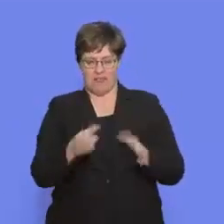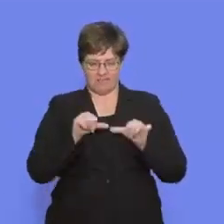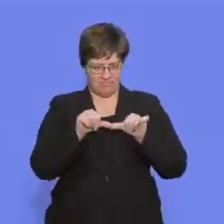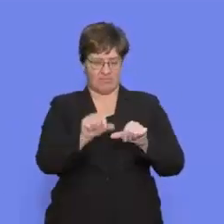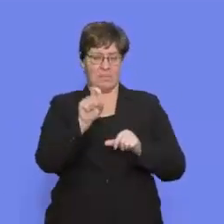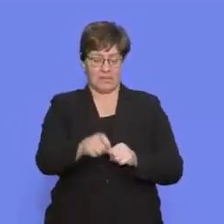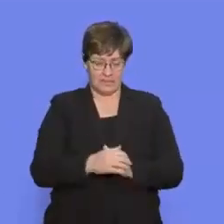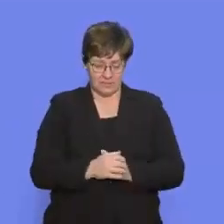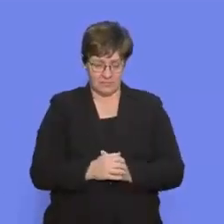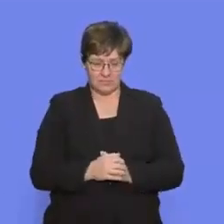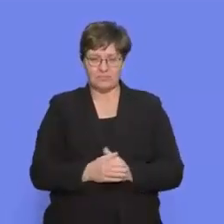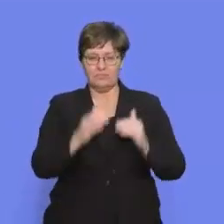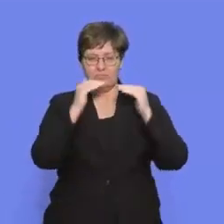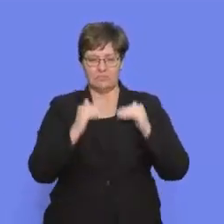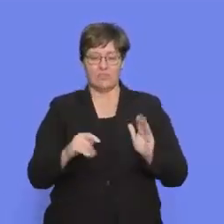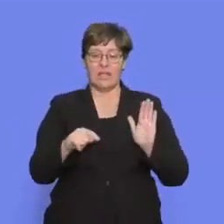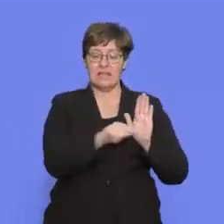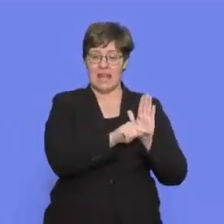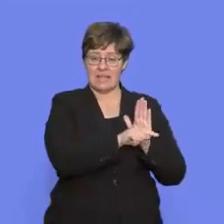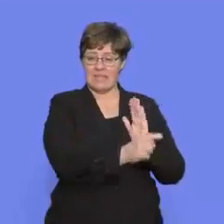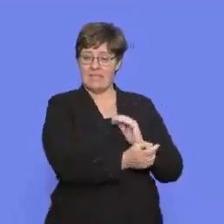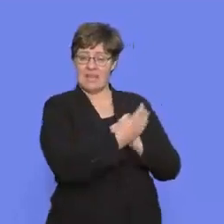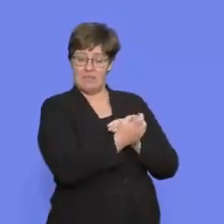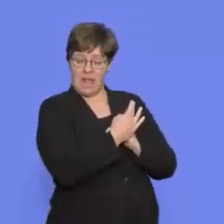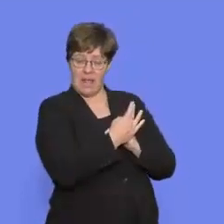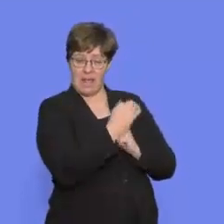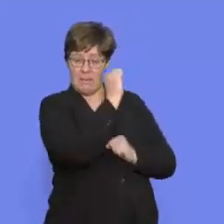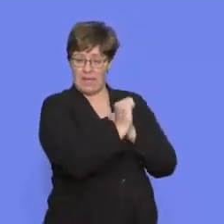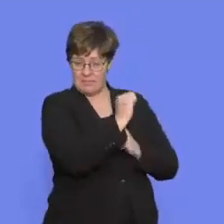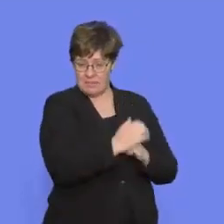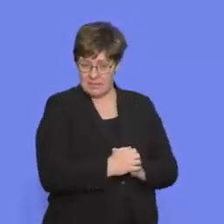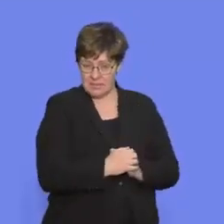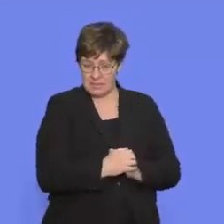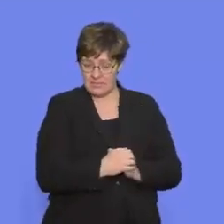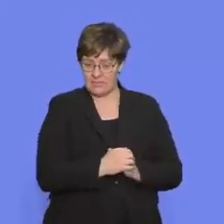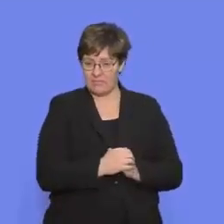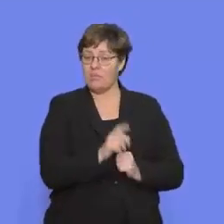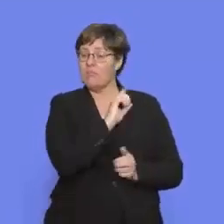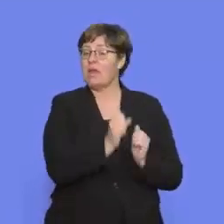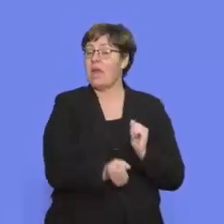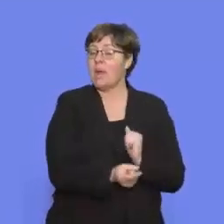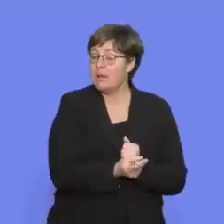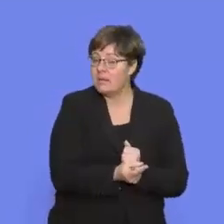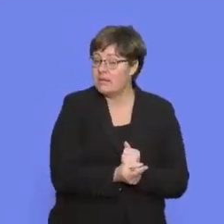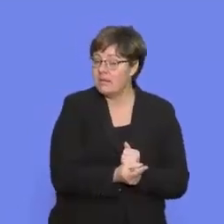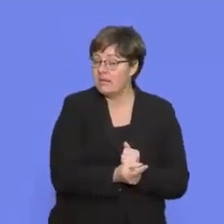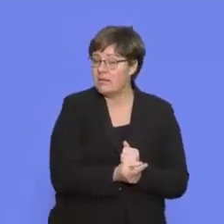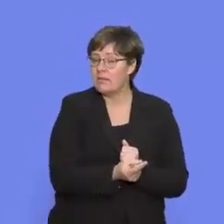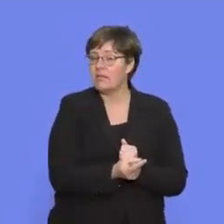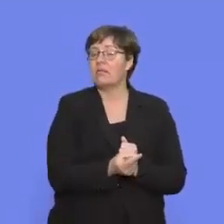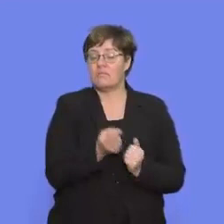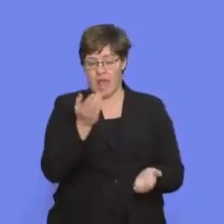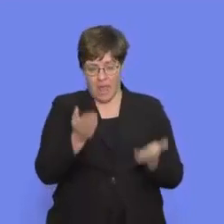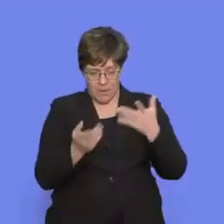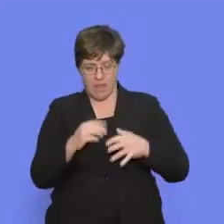we're going to look at the negative feedback mechanism. Negative feedback mechanism happens for homeostasis to take